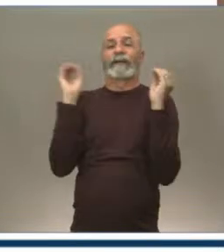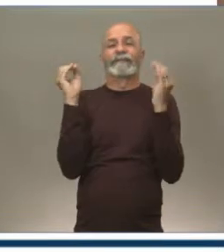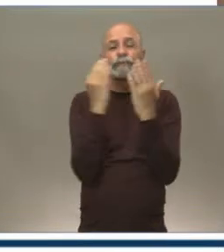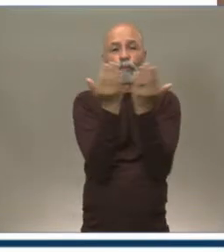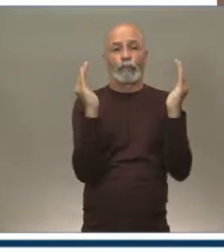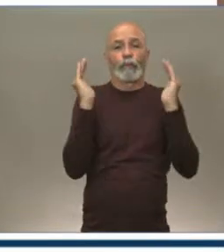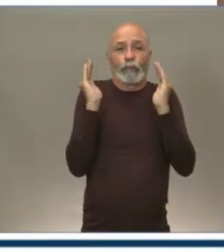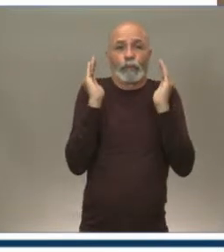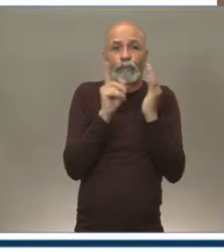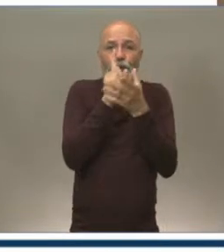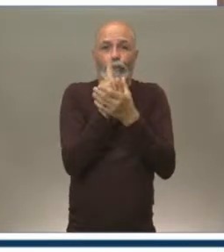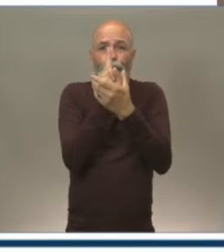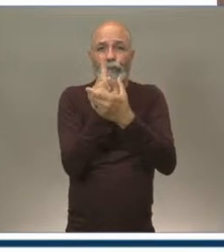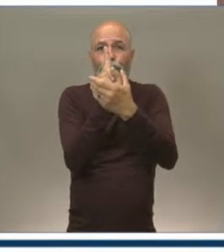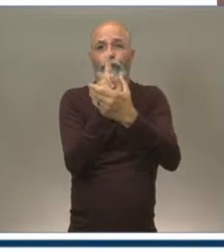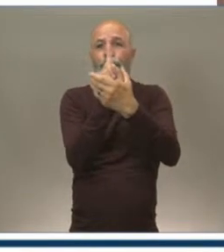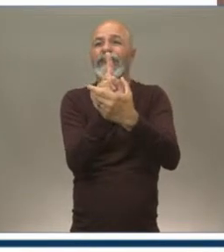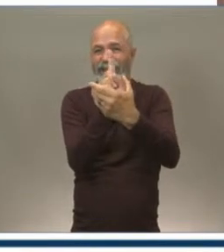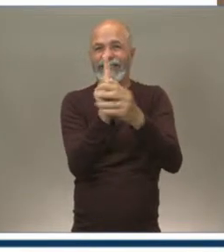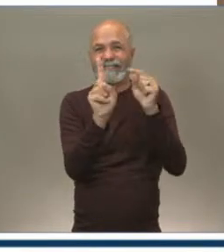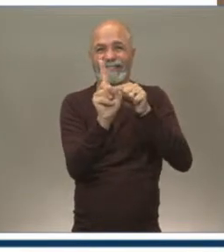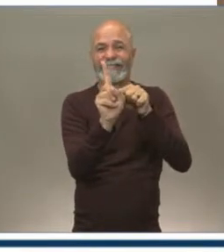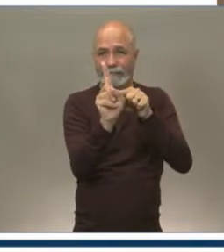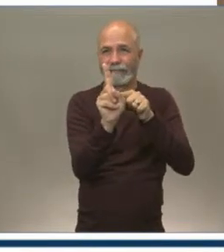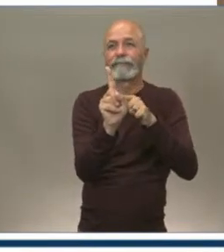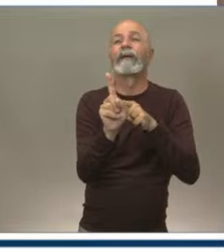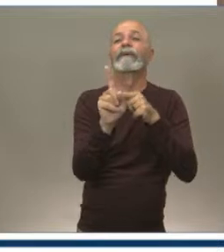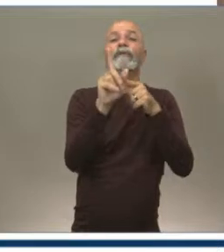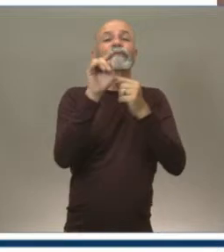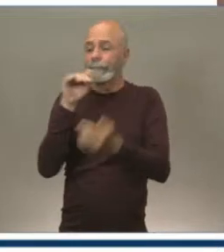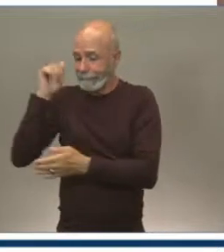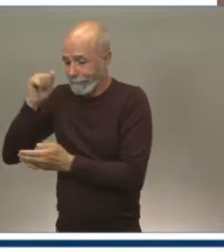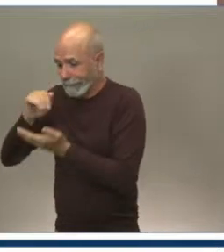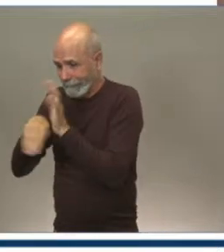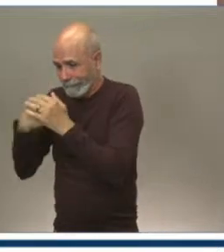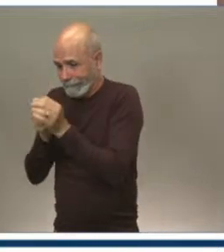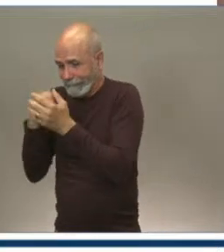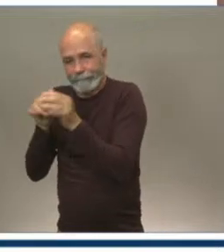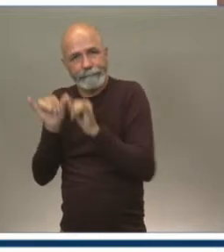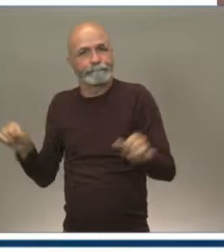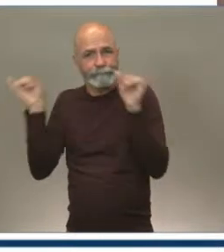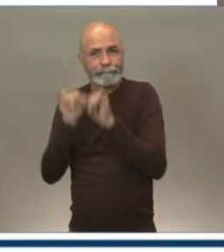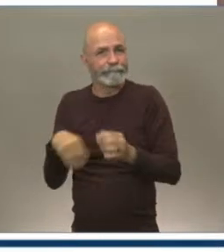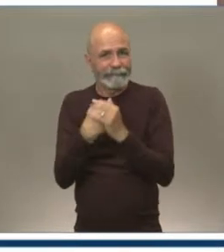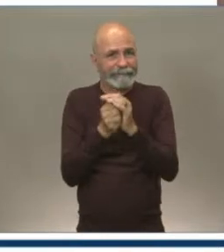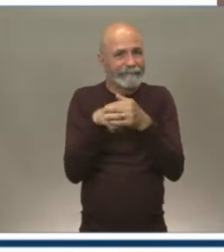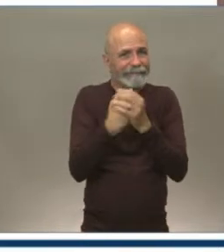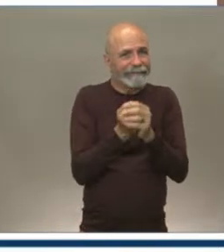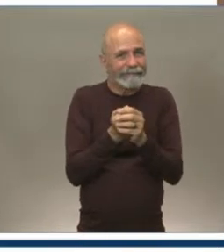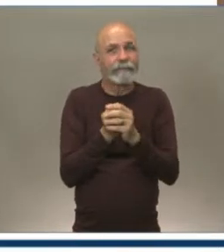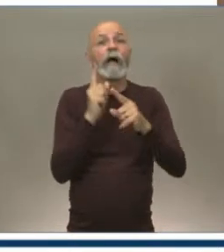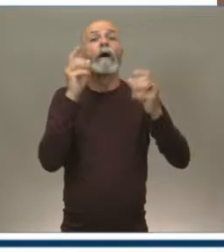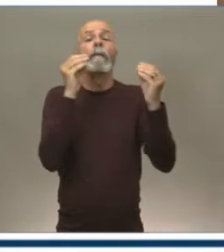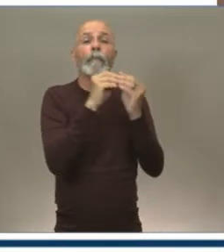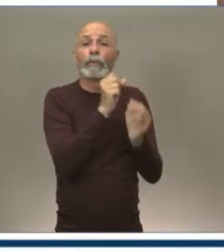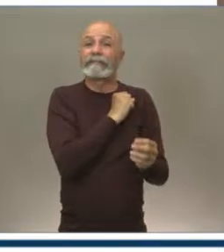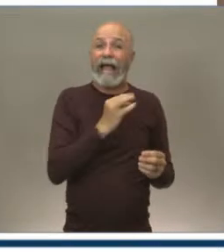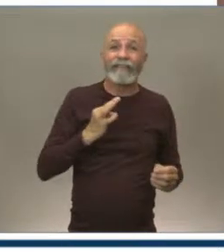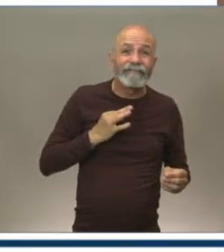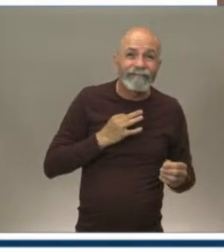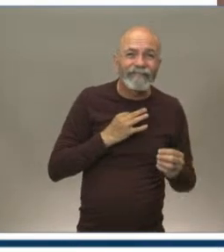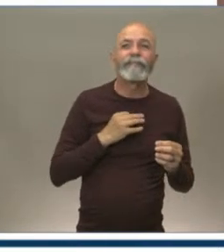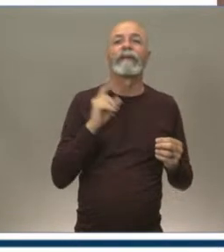have a lot of diligence in terms of hand washing and our staff wearing their personal protective